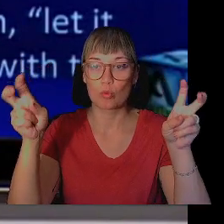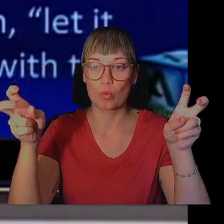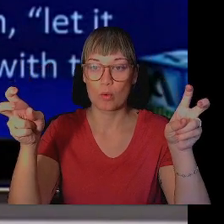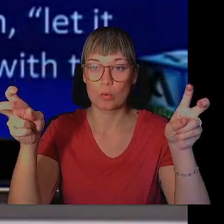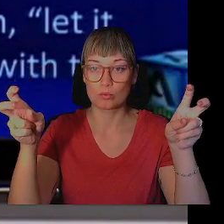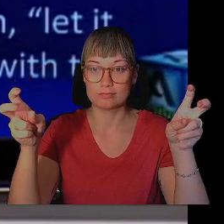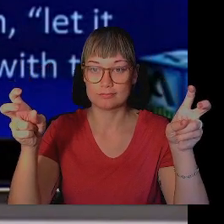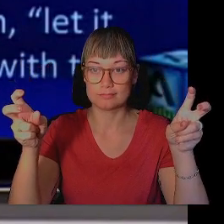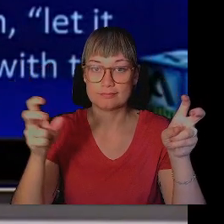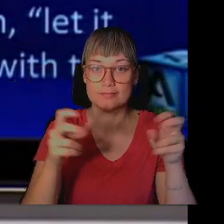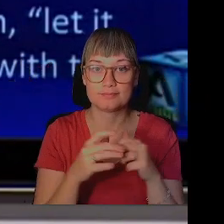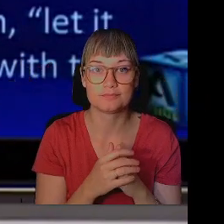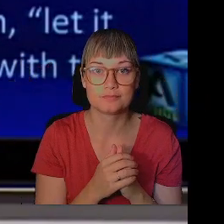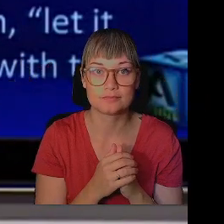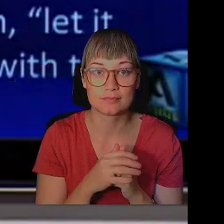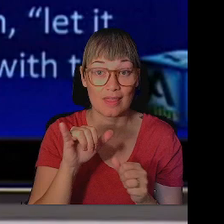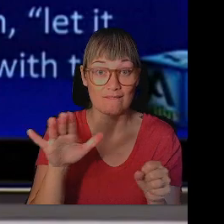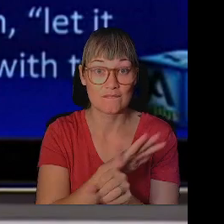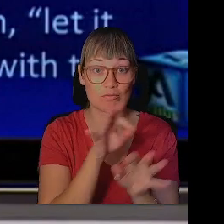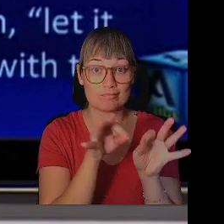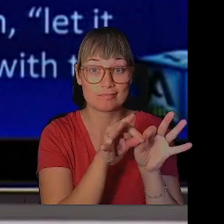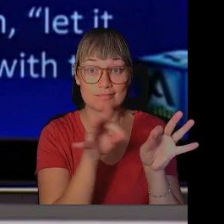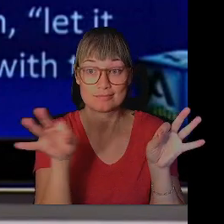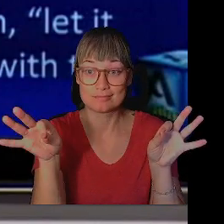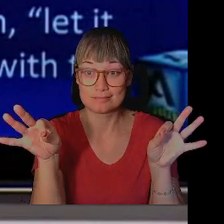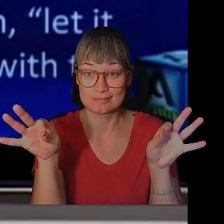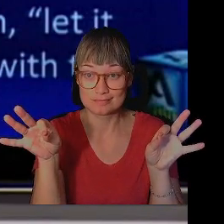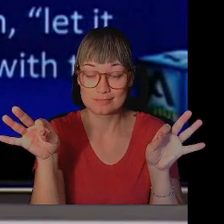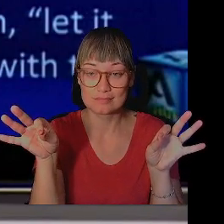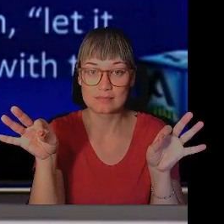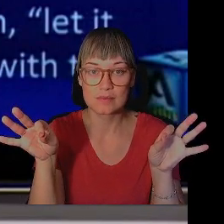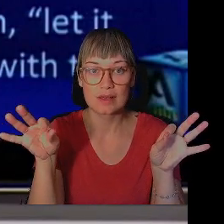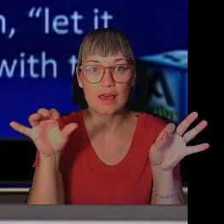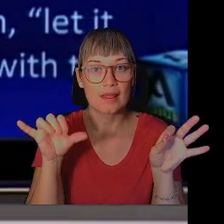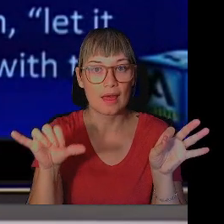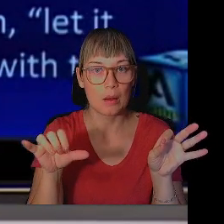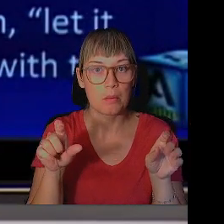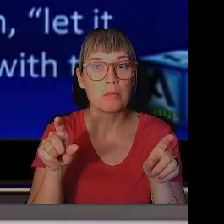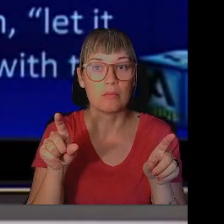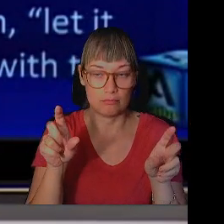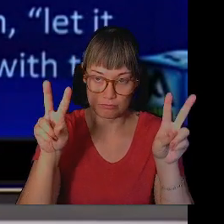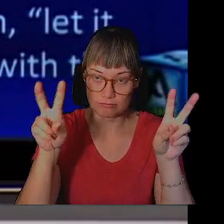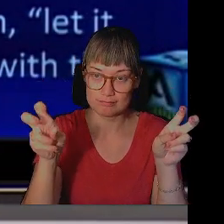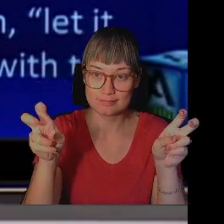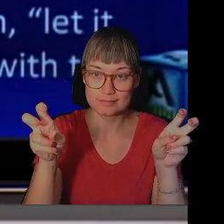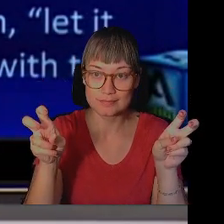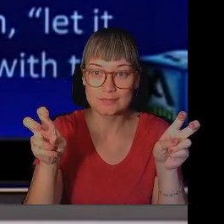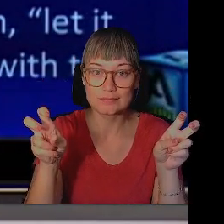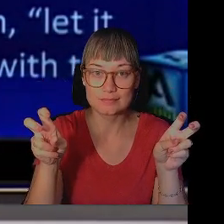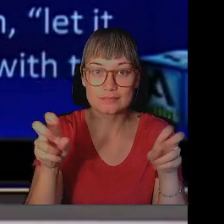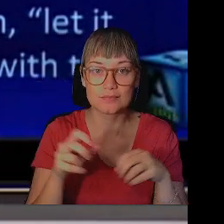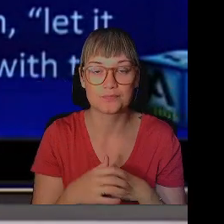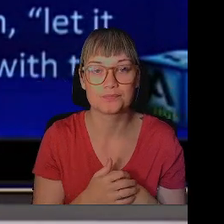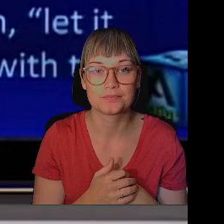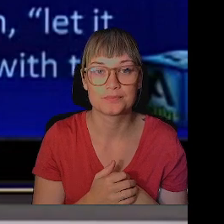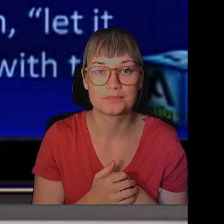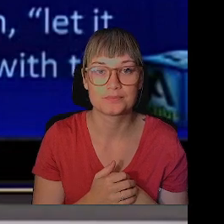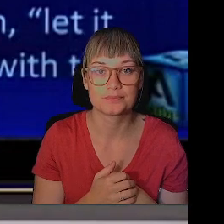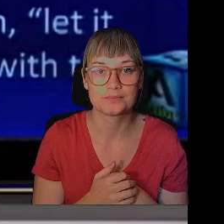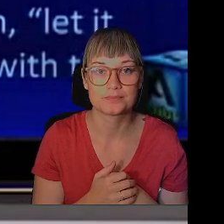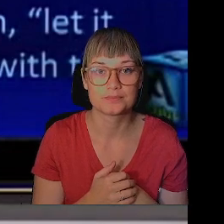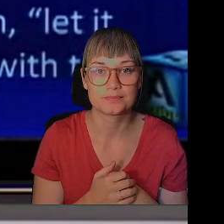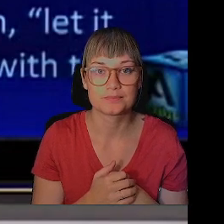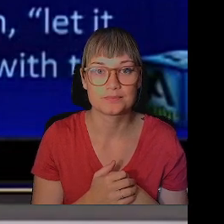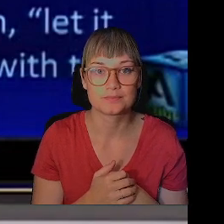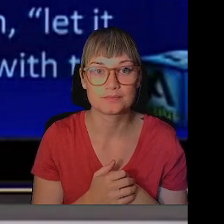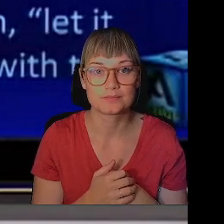our sentence now, after our speaker tag, must also have punctuation, in this case, period. Let's